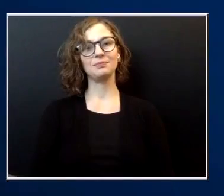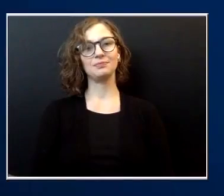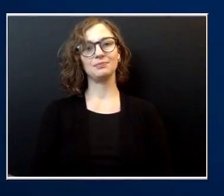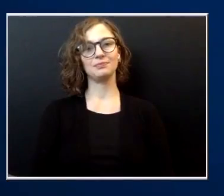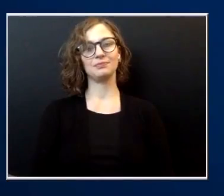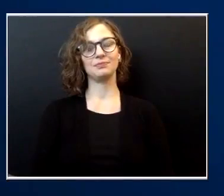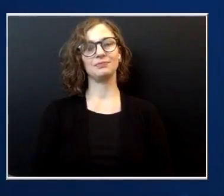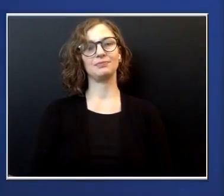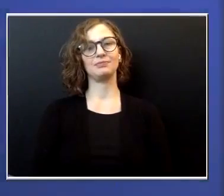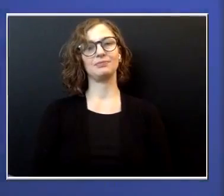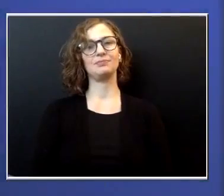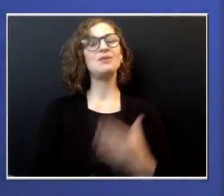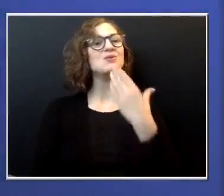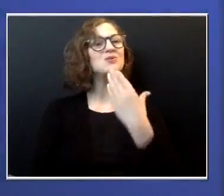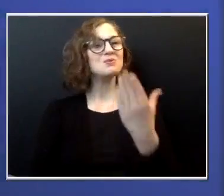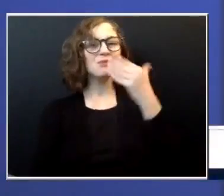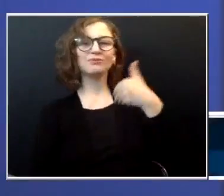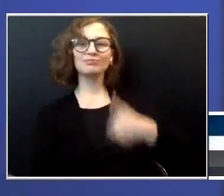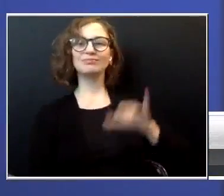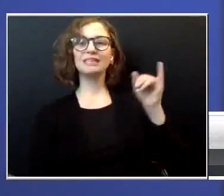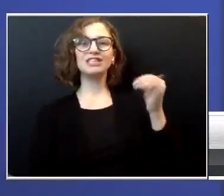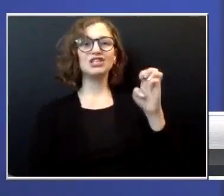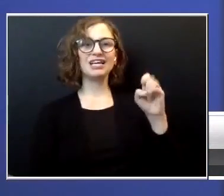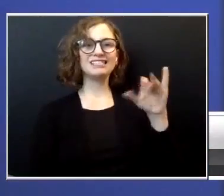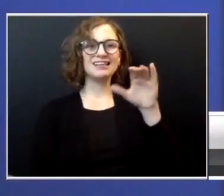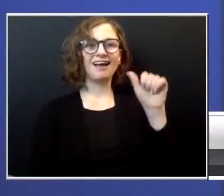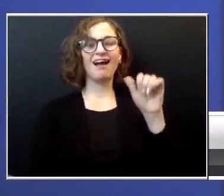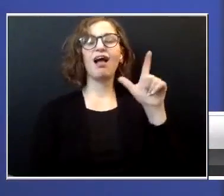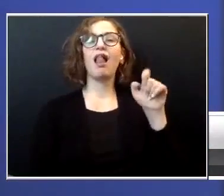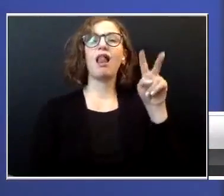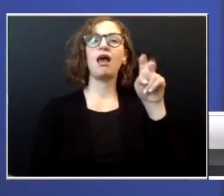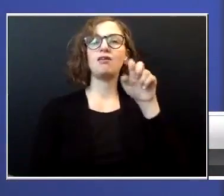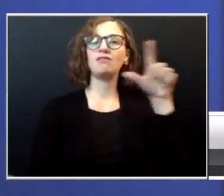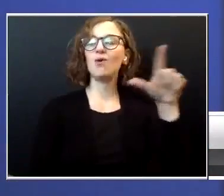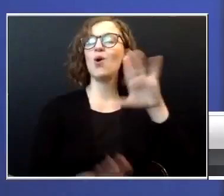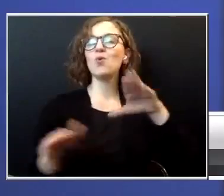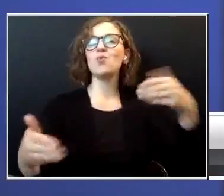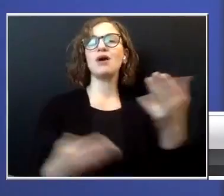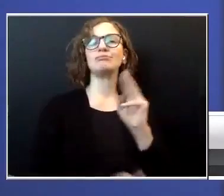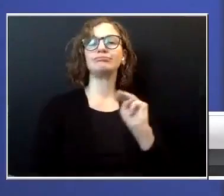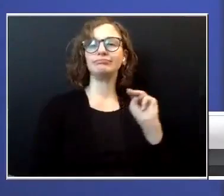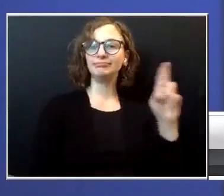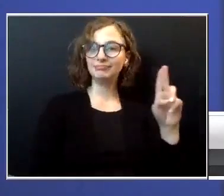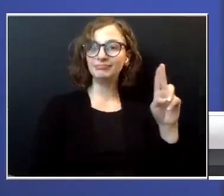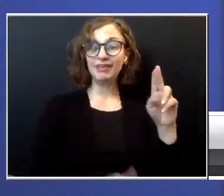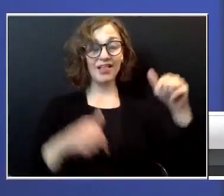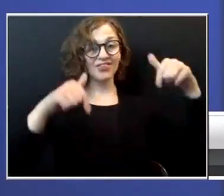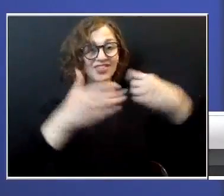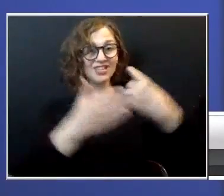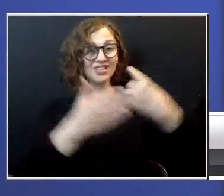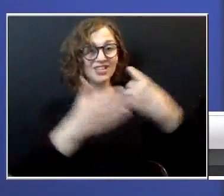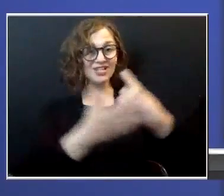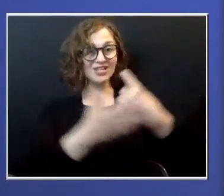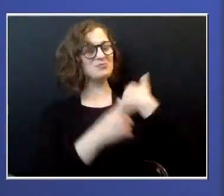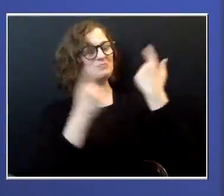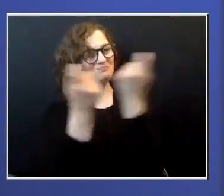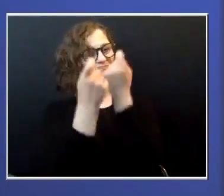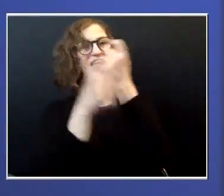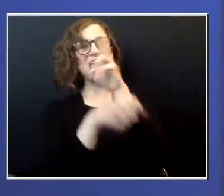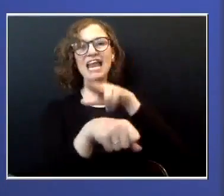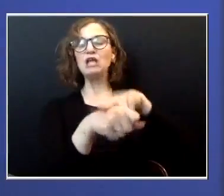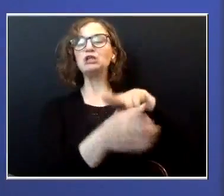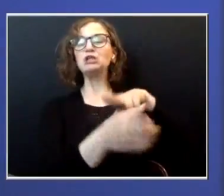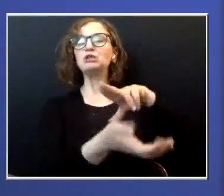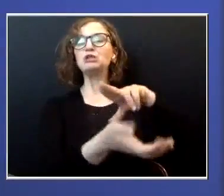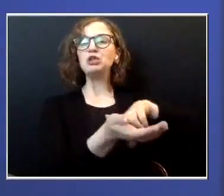Good morning, I'm Jessica Lovell, and welcome to the Morning Medical Update. All this week, we are celebrating National Nurses Week and highlighting the work